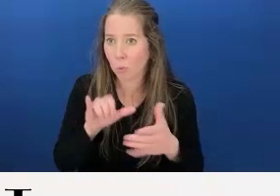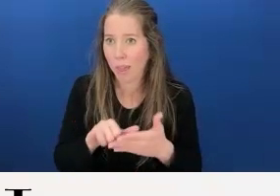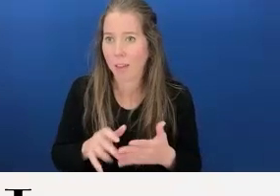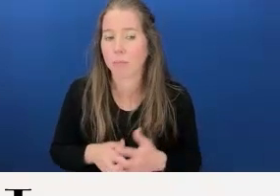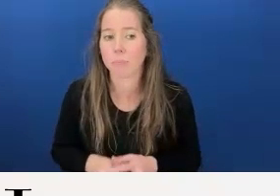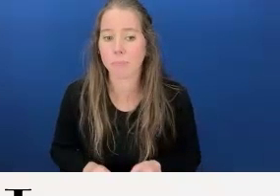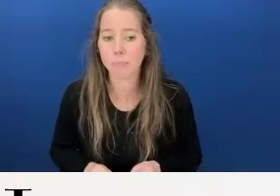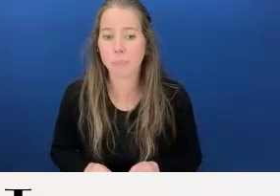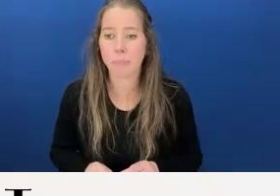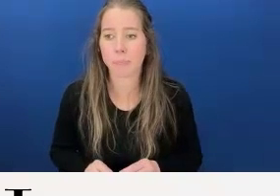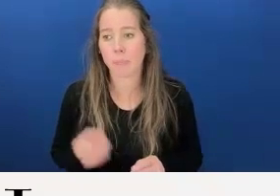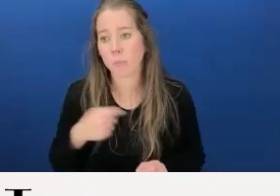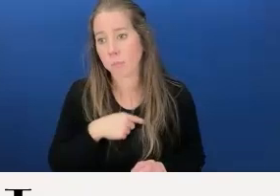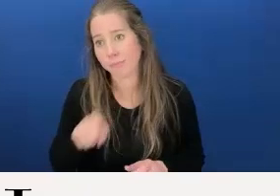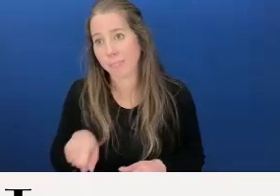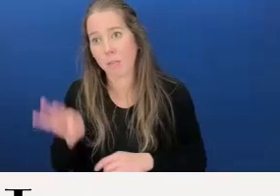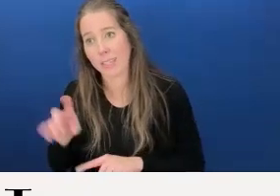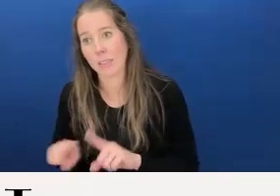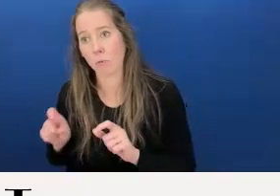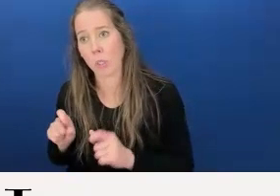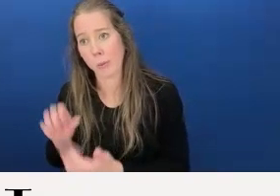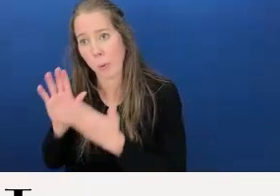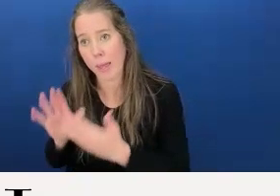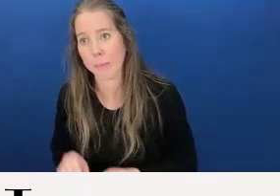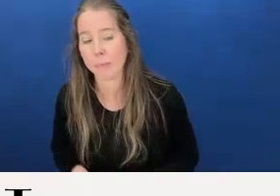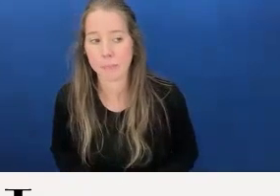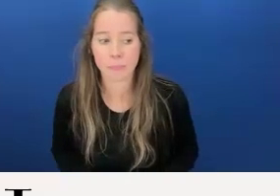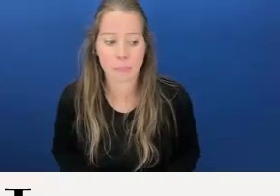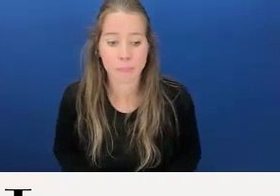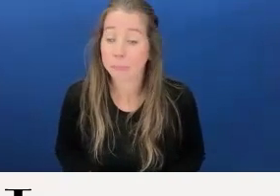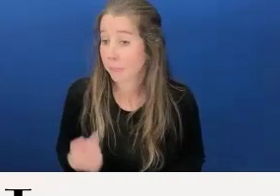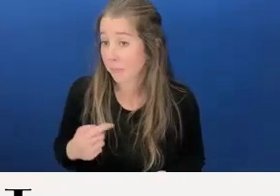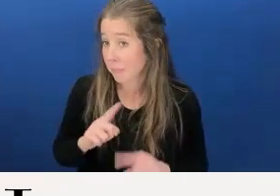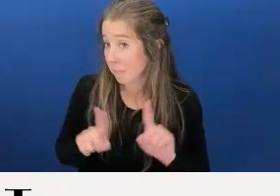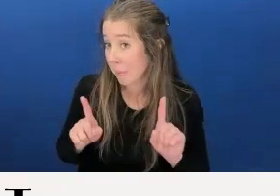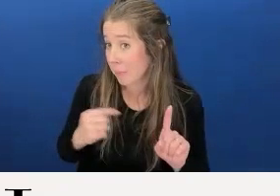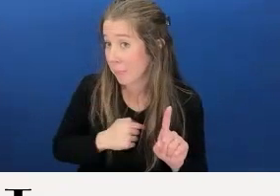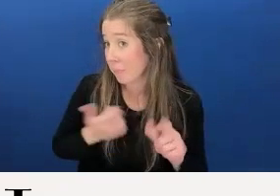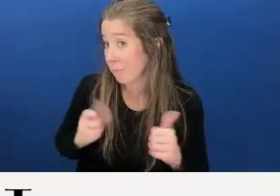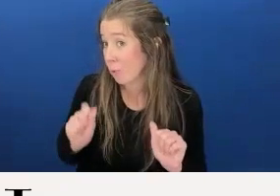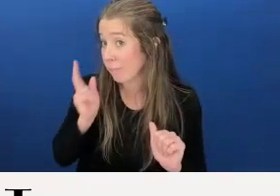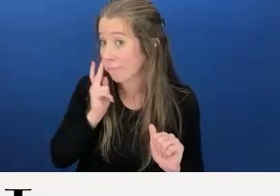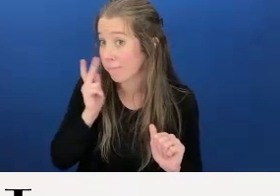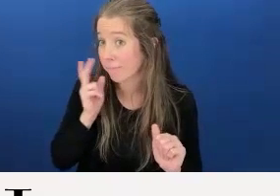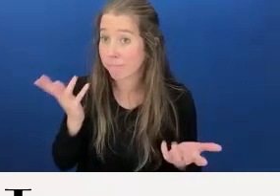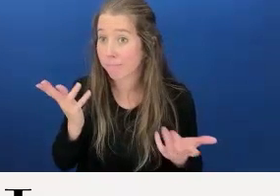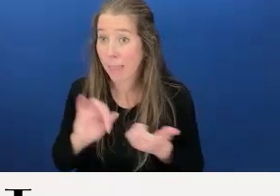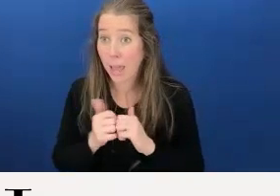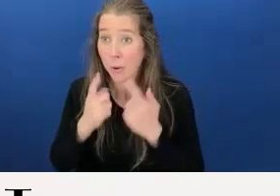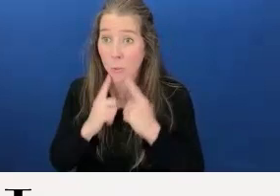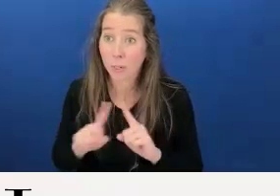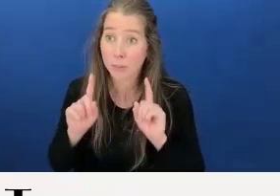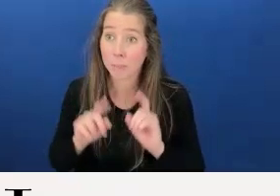So we have to find a different way. But we're going to try it and see how it works out.